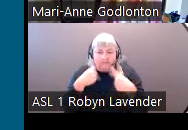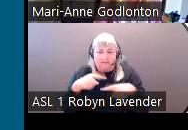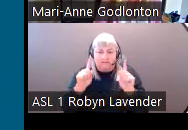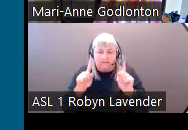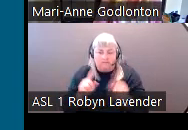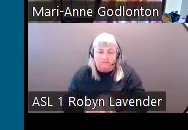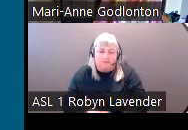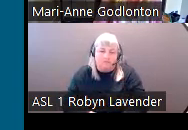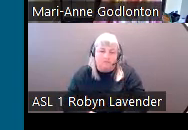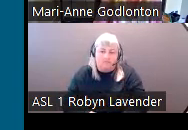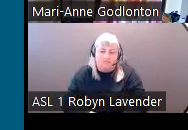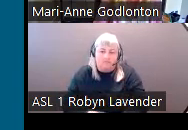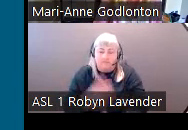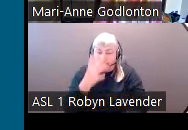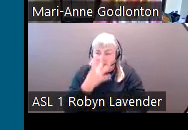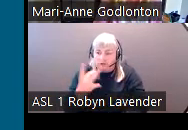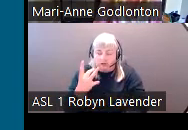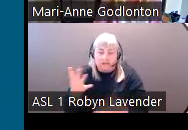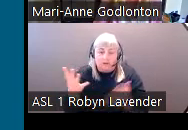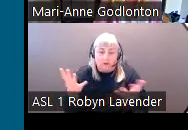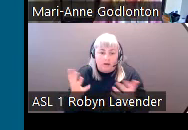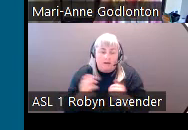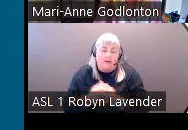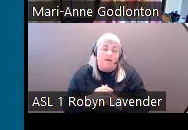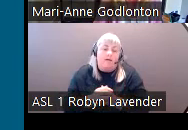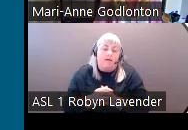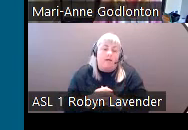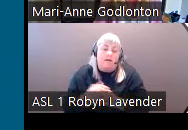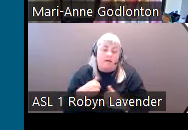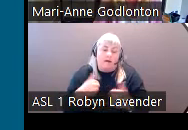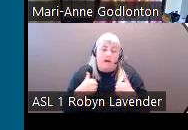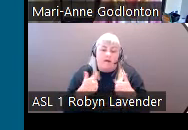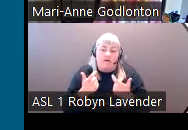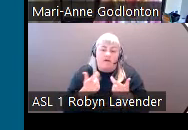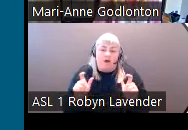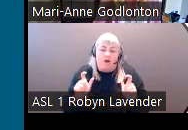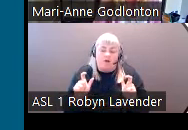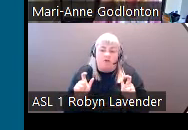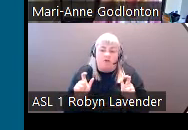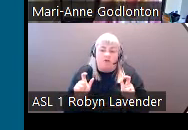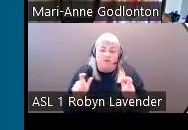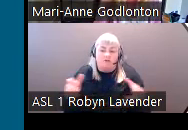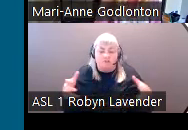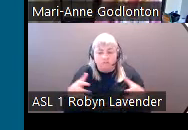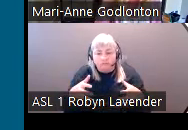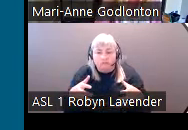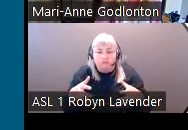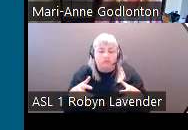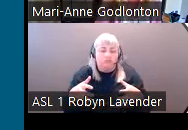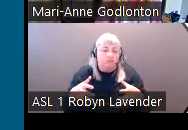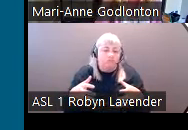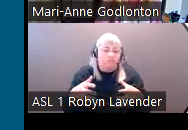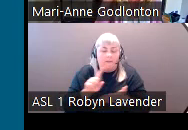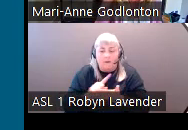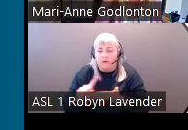and it was interesting because I had a large get together through accreditation probably a couple of weeks